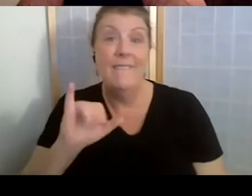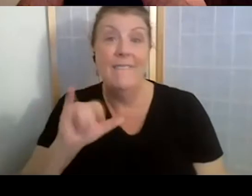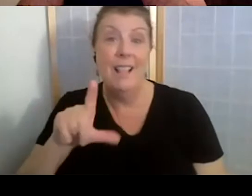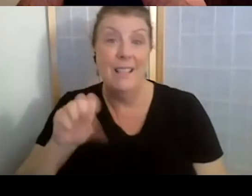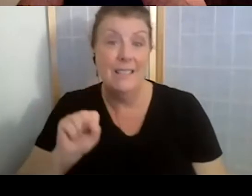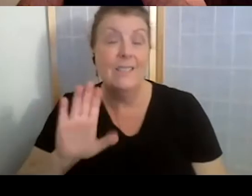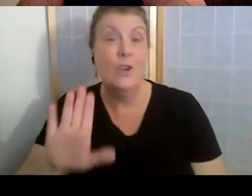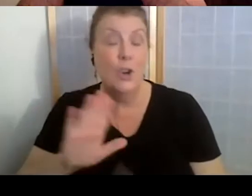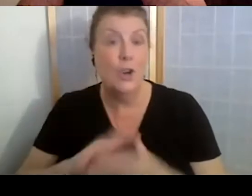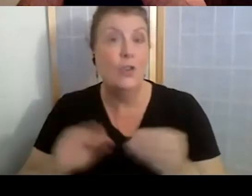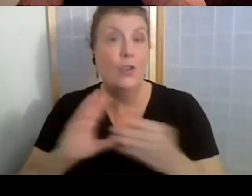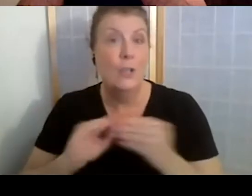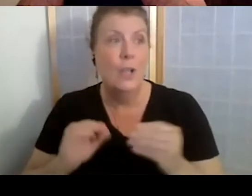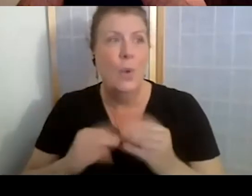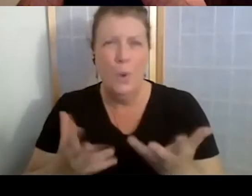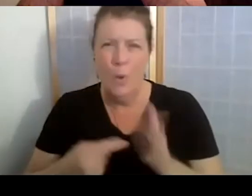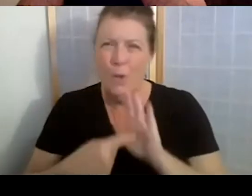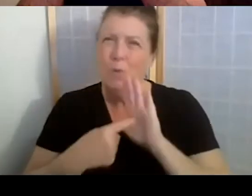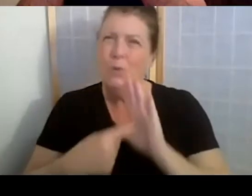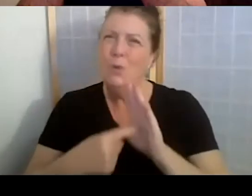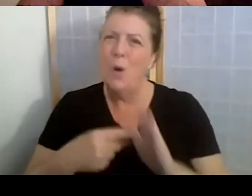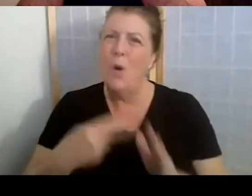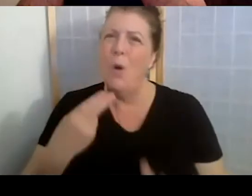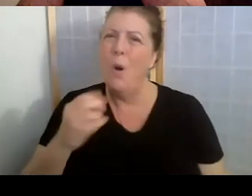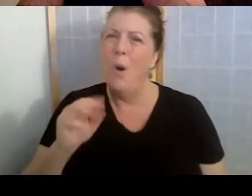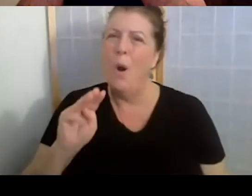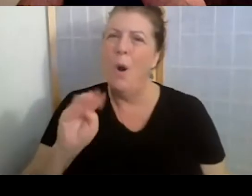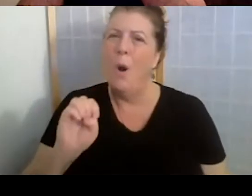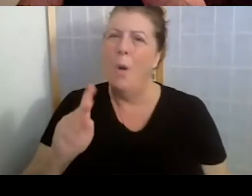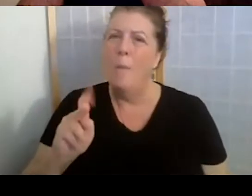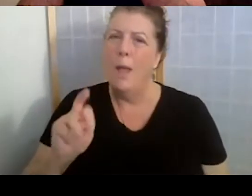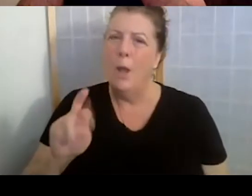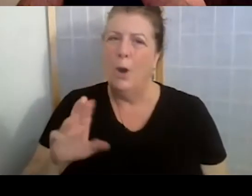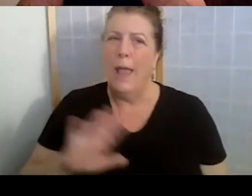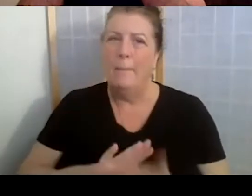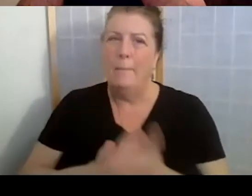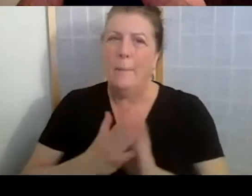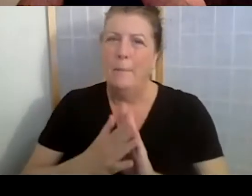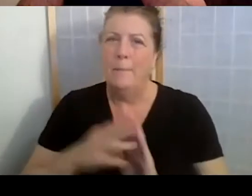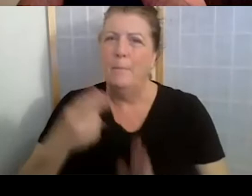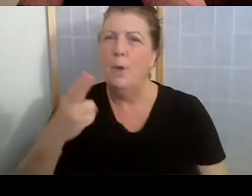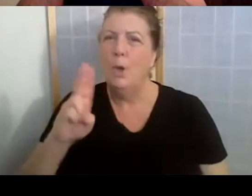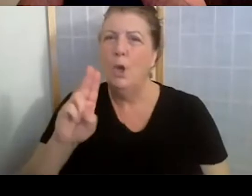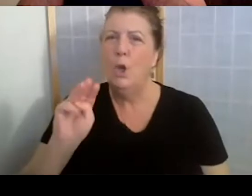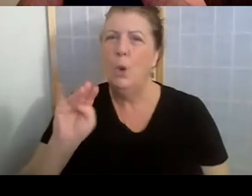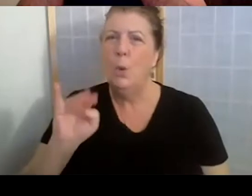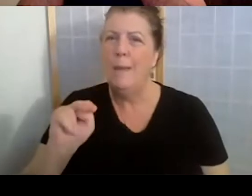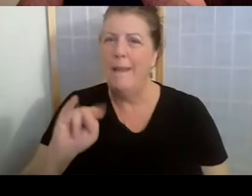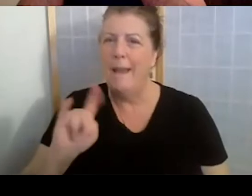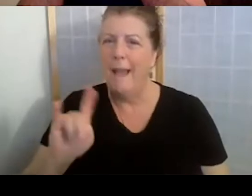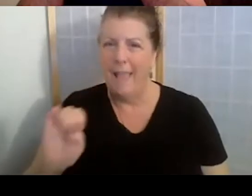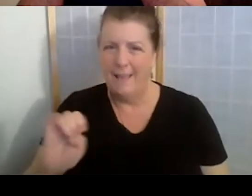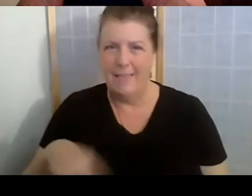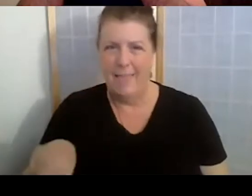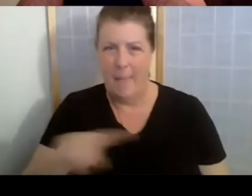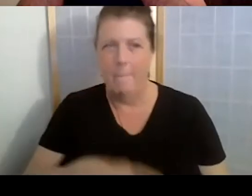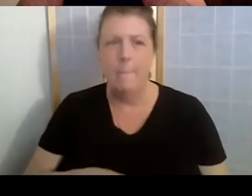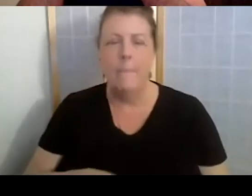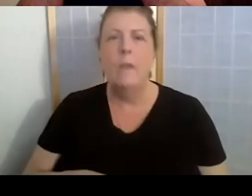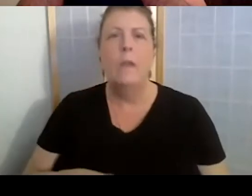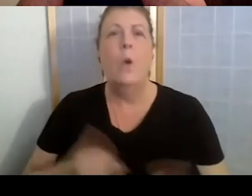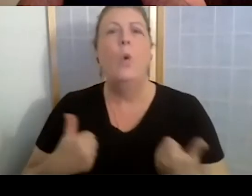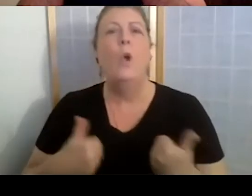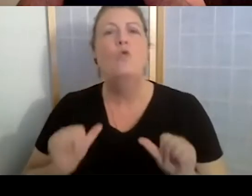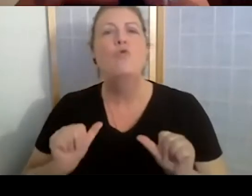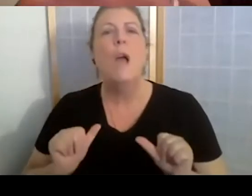the homemakers and humanizing, you know, that side, is that we're trying to exist in the gray. Yeah. We're trying to exist in